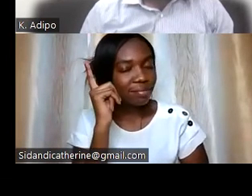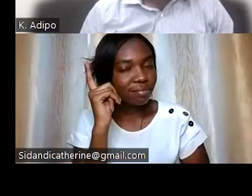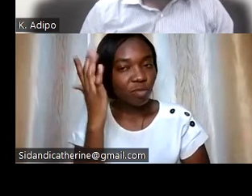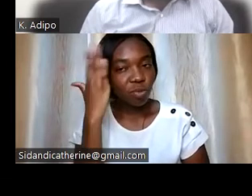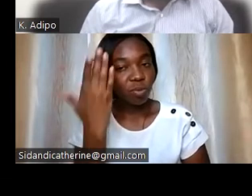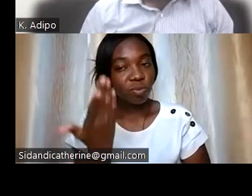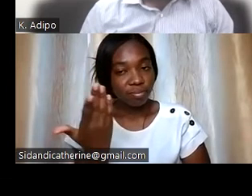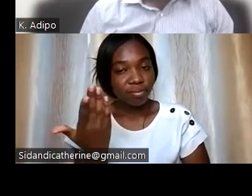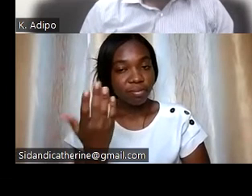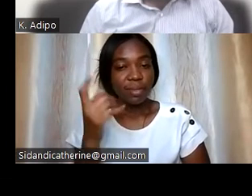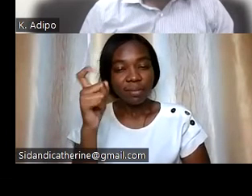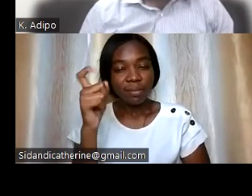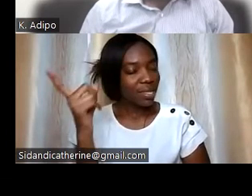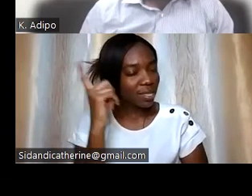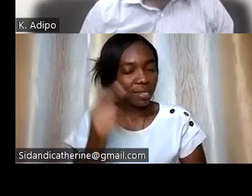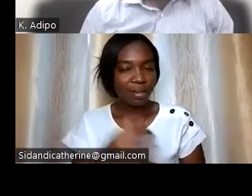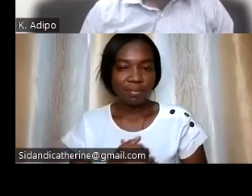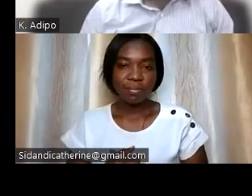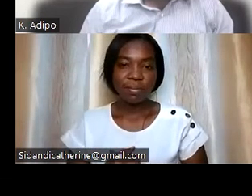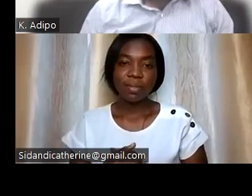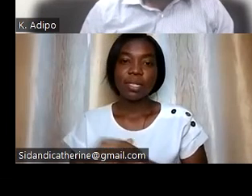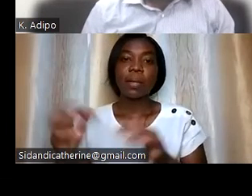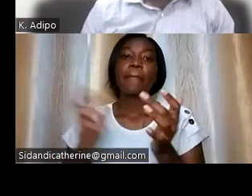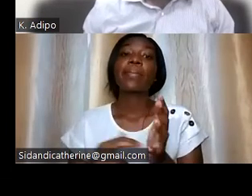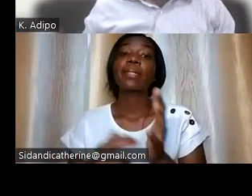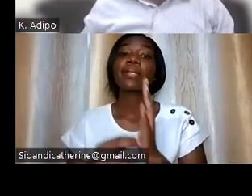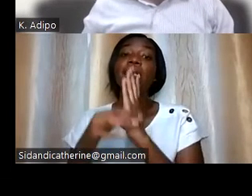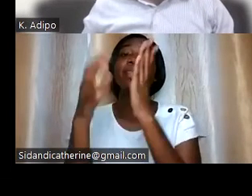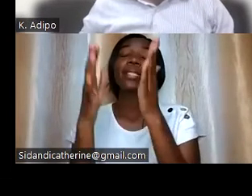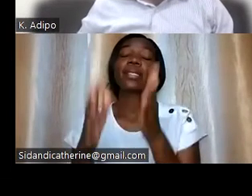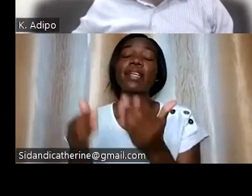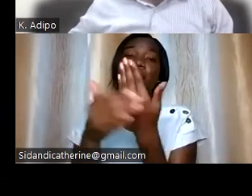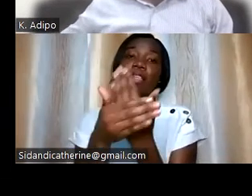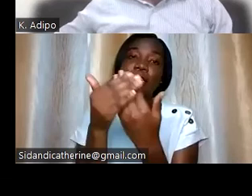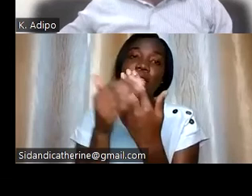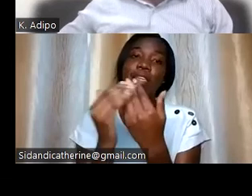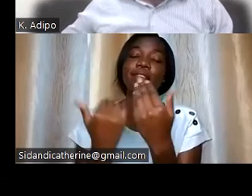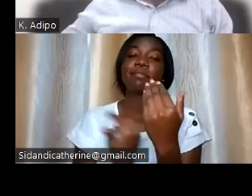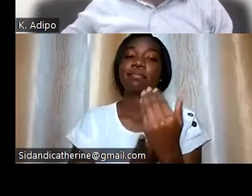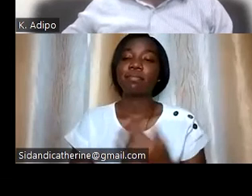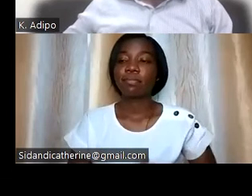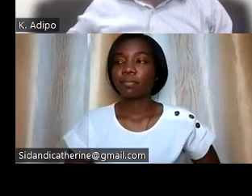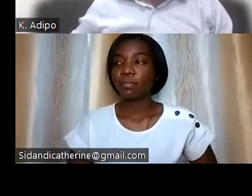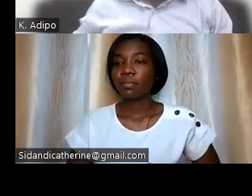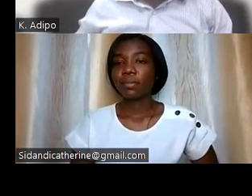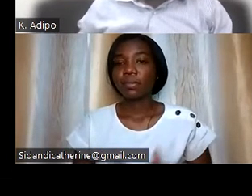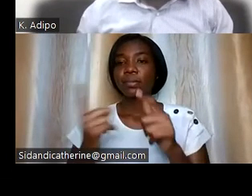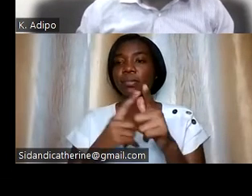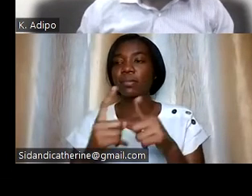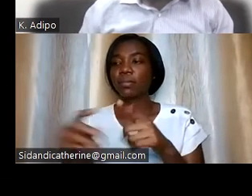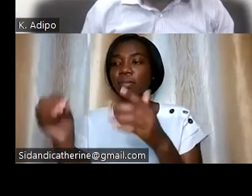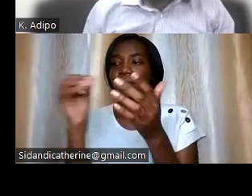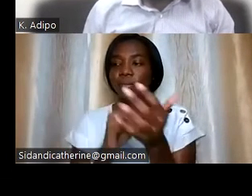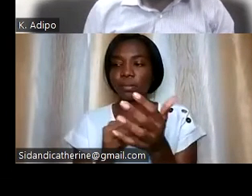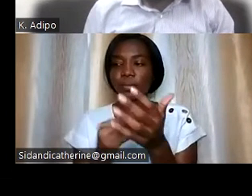really listen. That way, leaders will be taking care of us. And then also, a number of times when